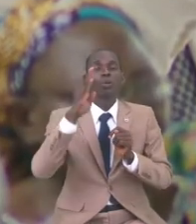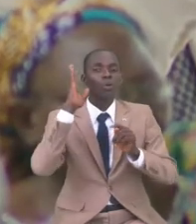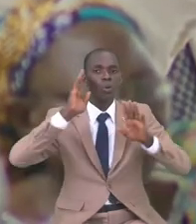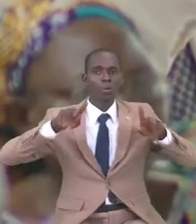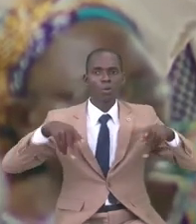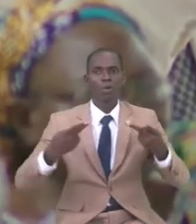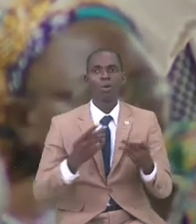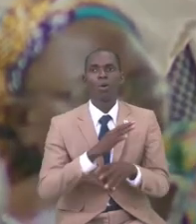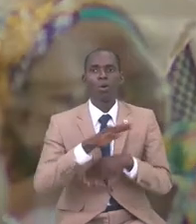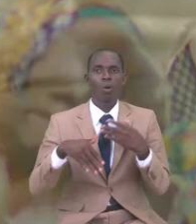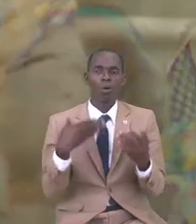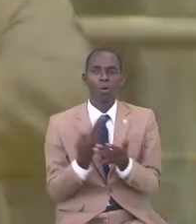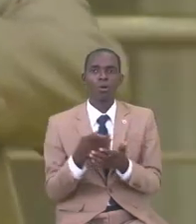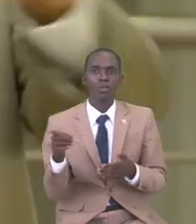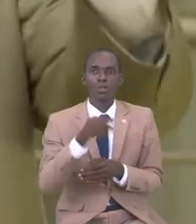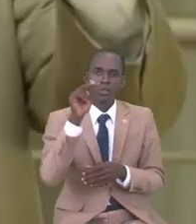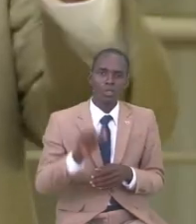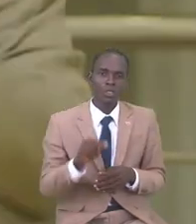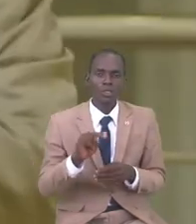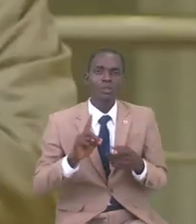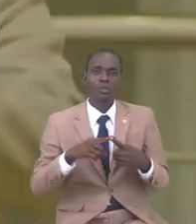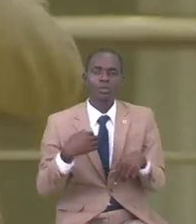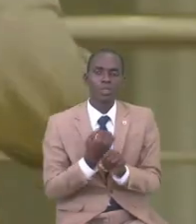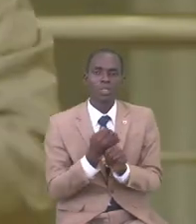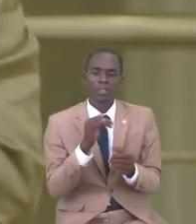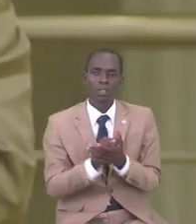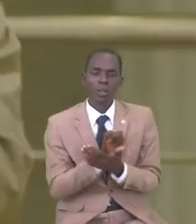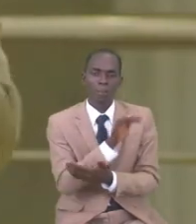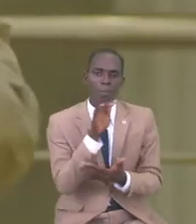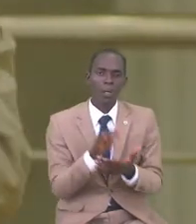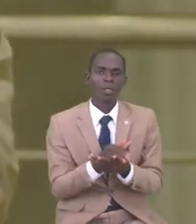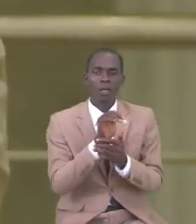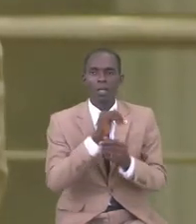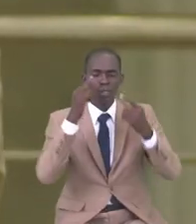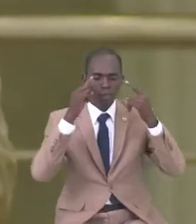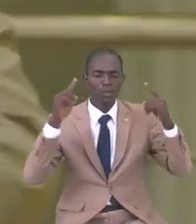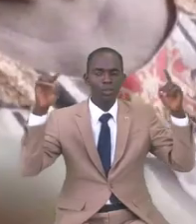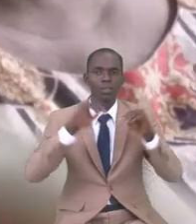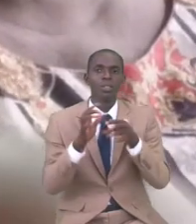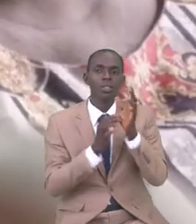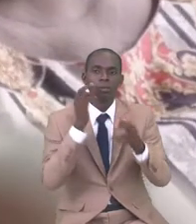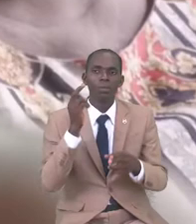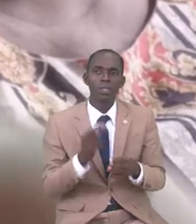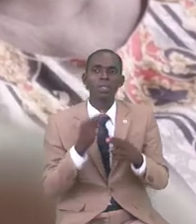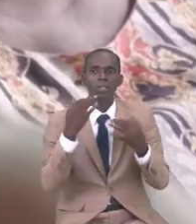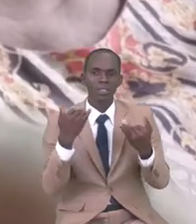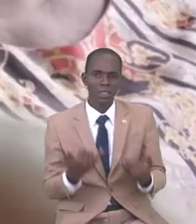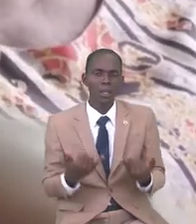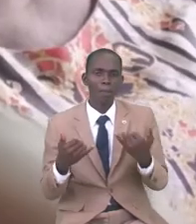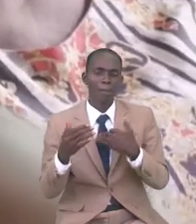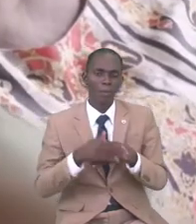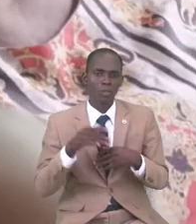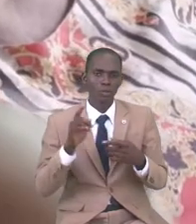the wherewithal that you need to make that marriage a success in Jesus' name. Now, our